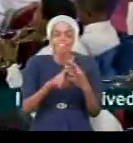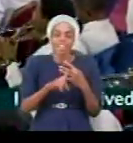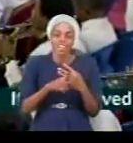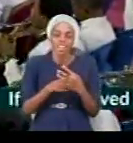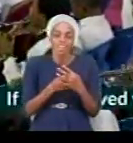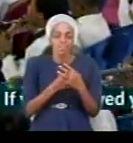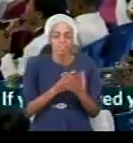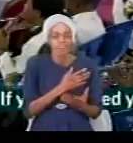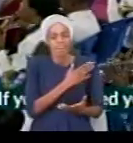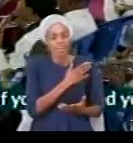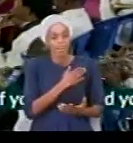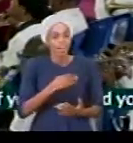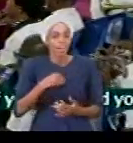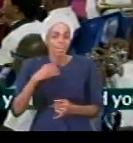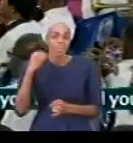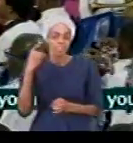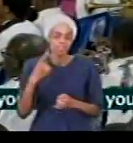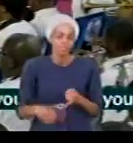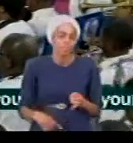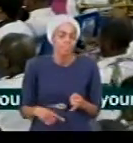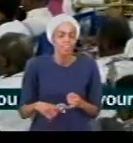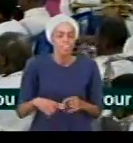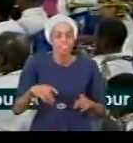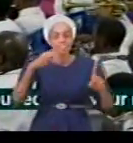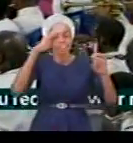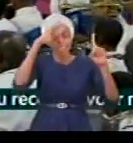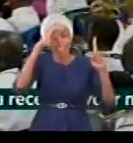under the name of Jesus